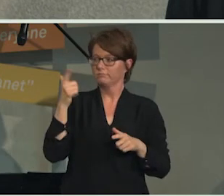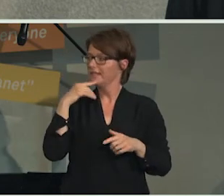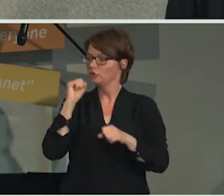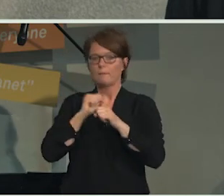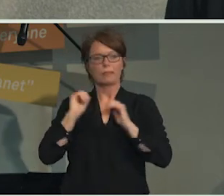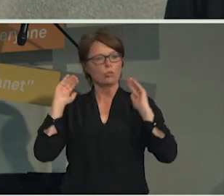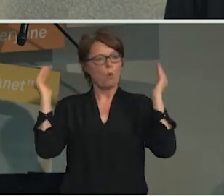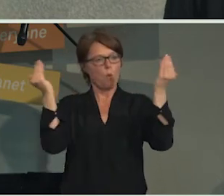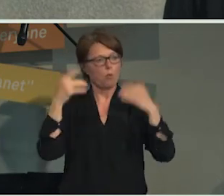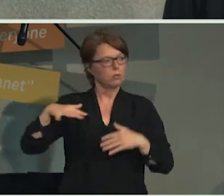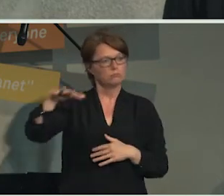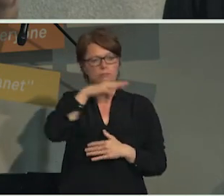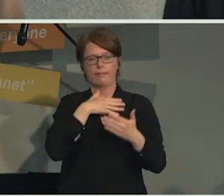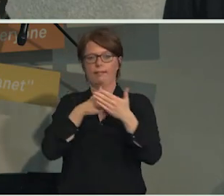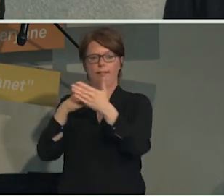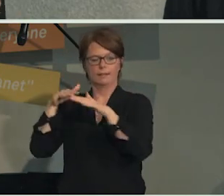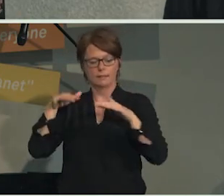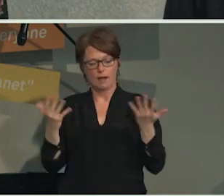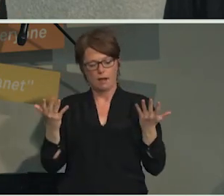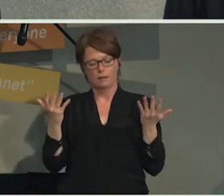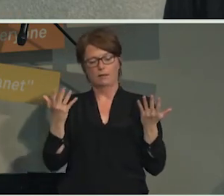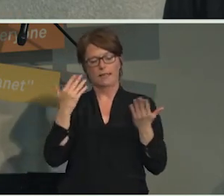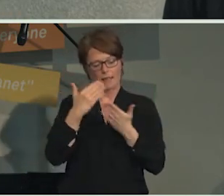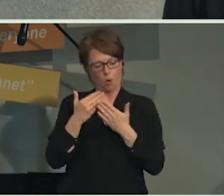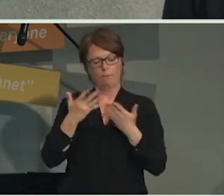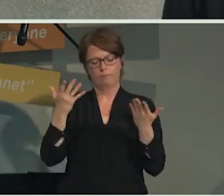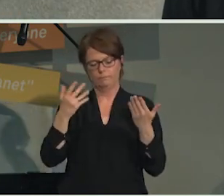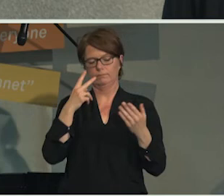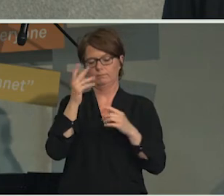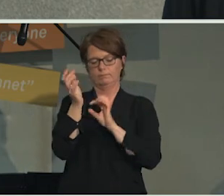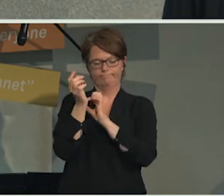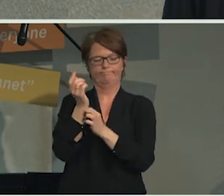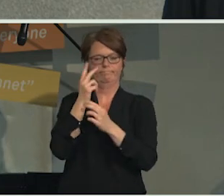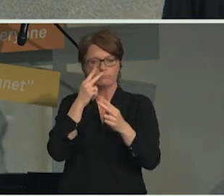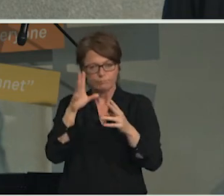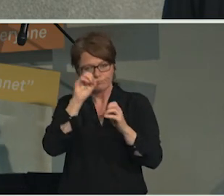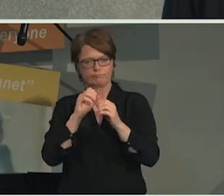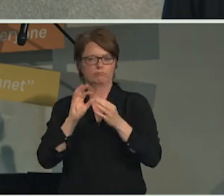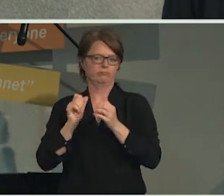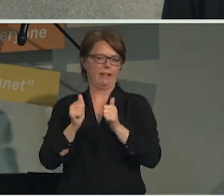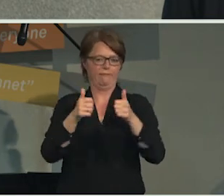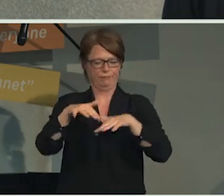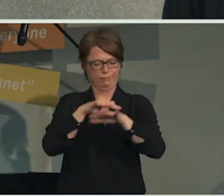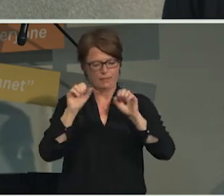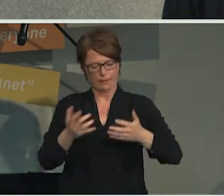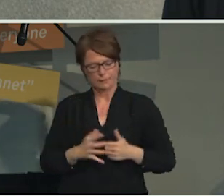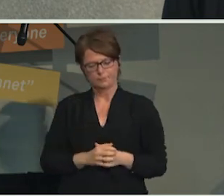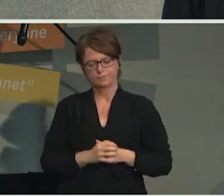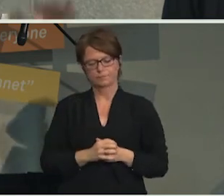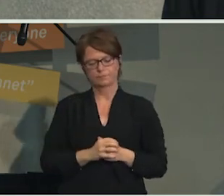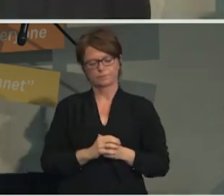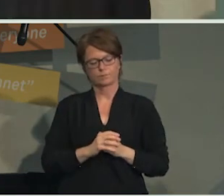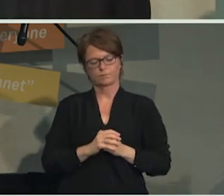get on the first floor. And that might inform in which room you can take your seat and which kind of seat you are